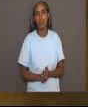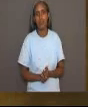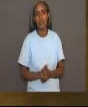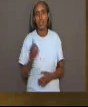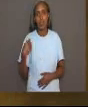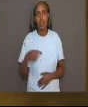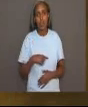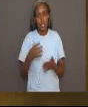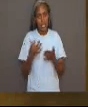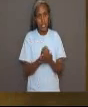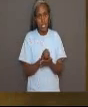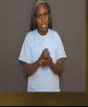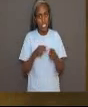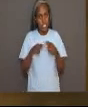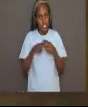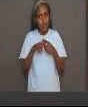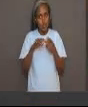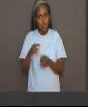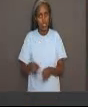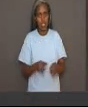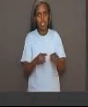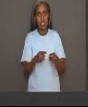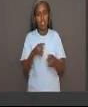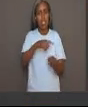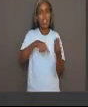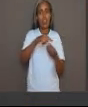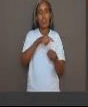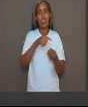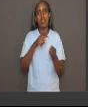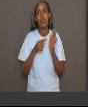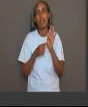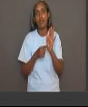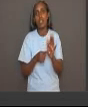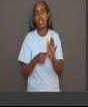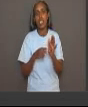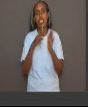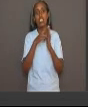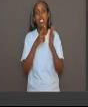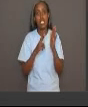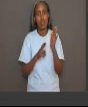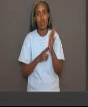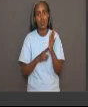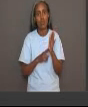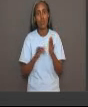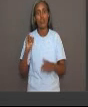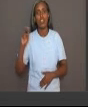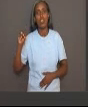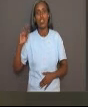We can take a shortcut around this by applying the rules of